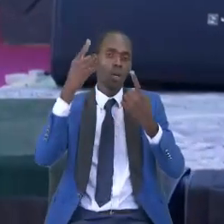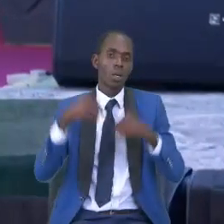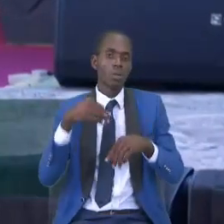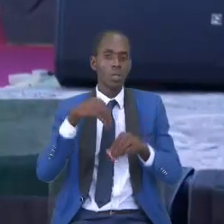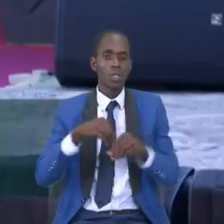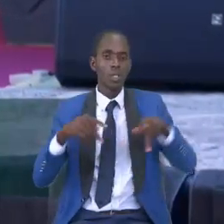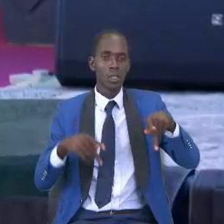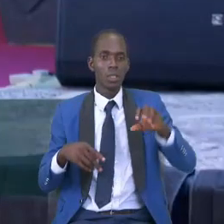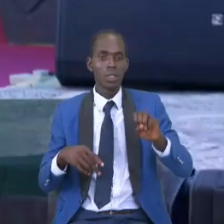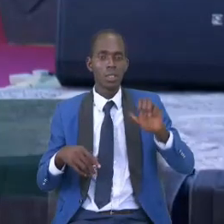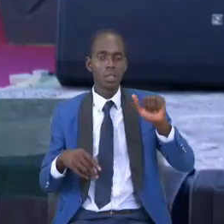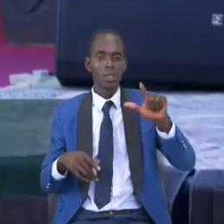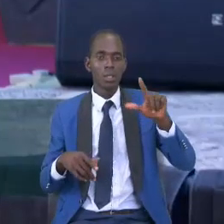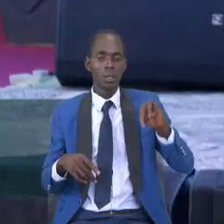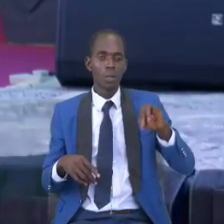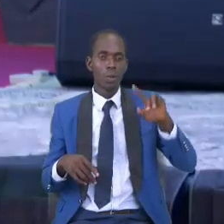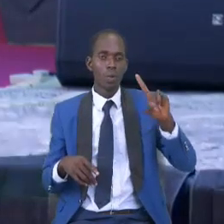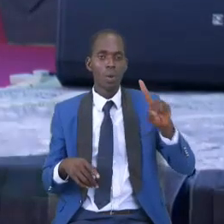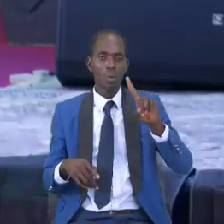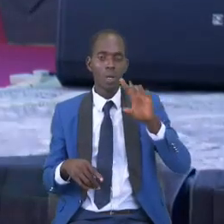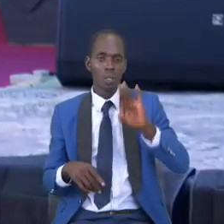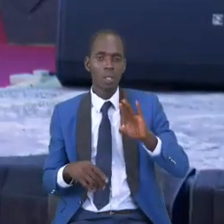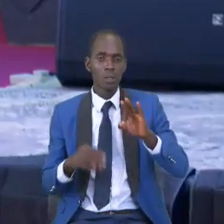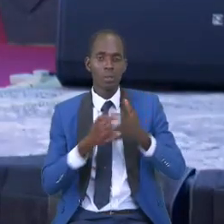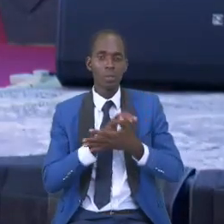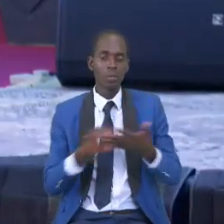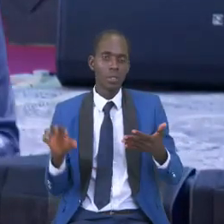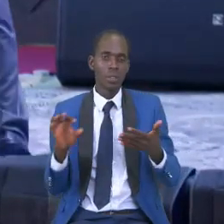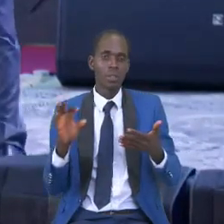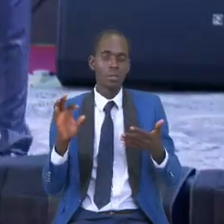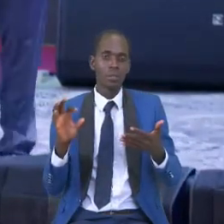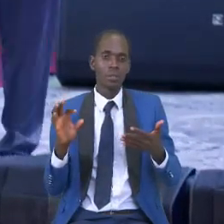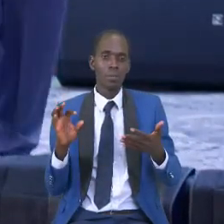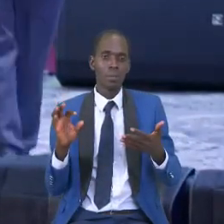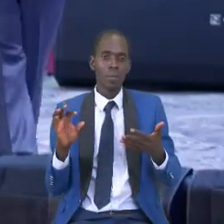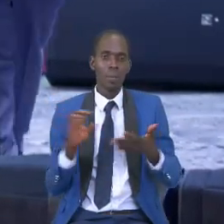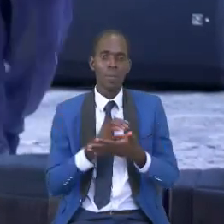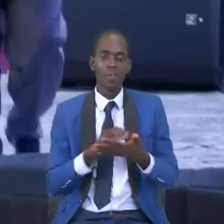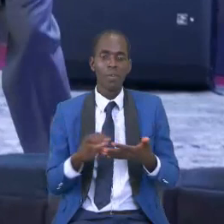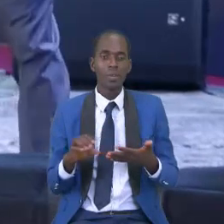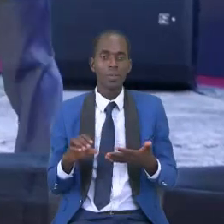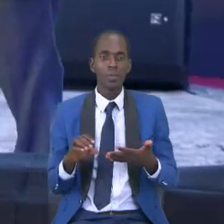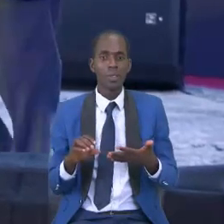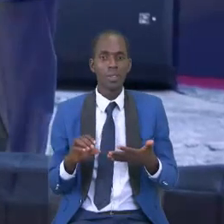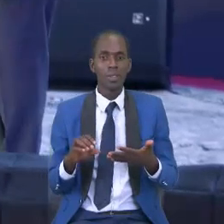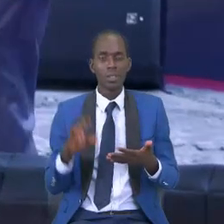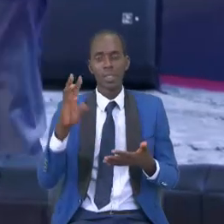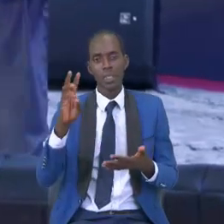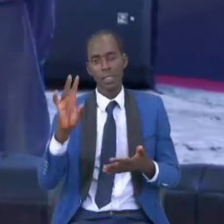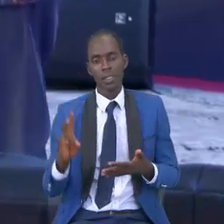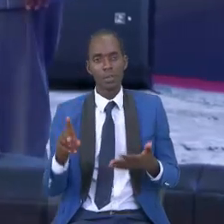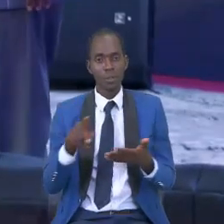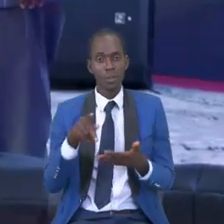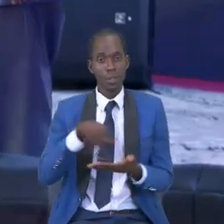119, it tells us in verse, reading there from verse 67, in verse 67 it said, before I